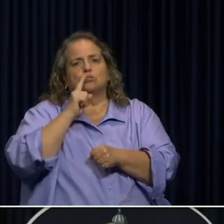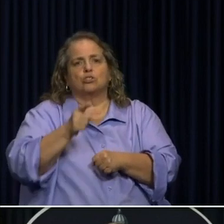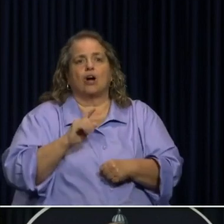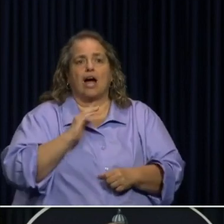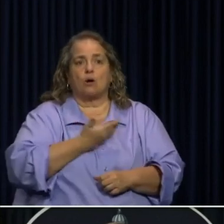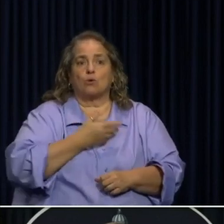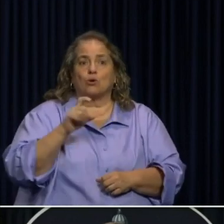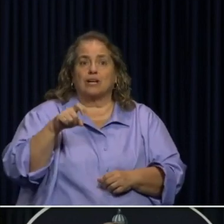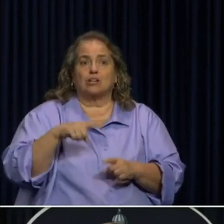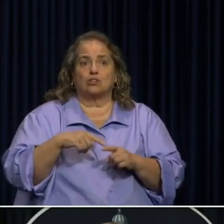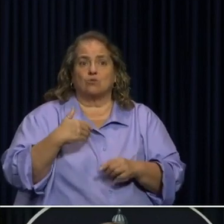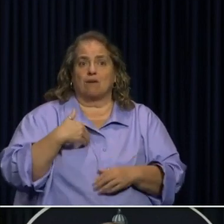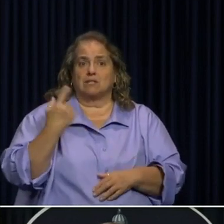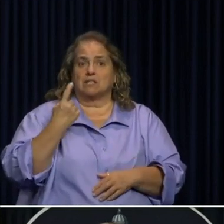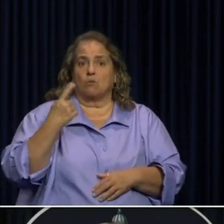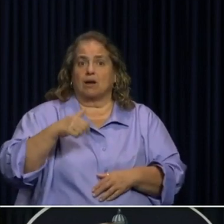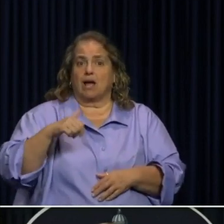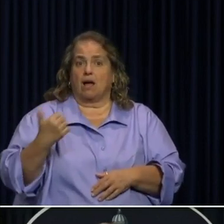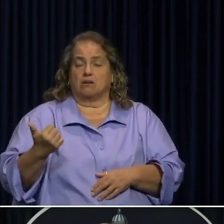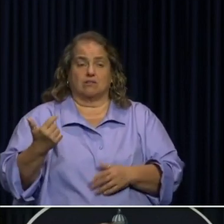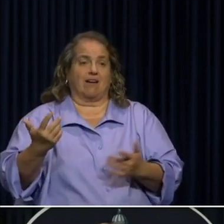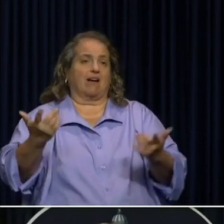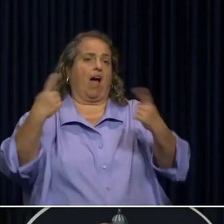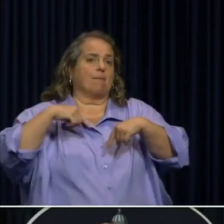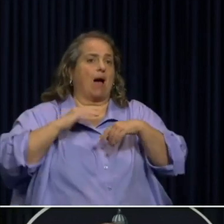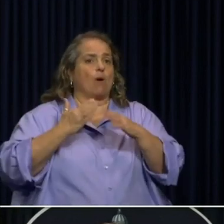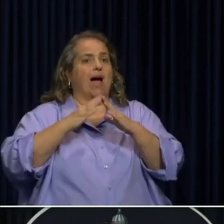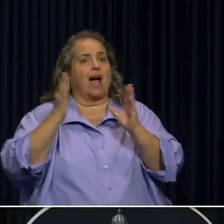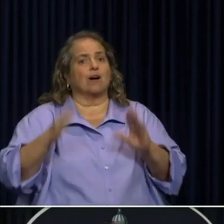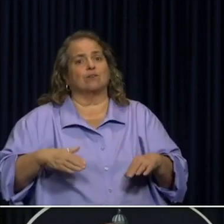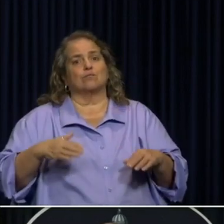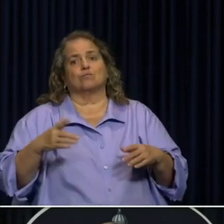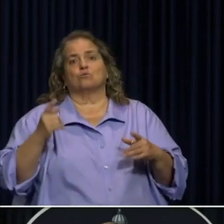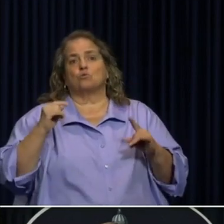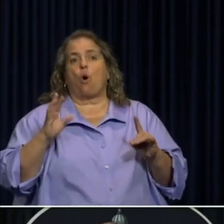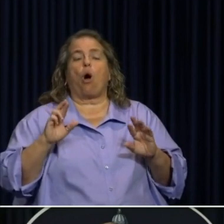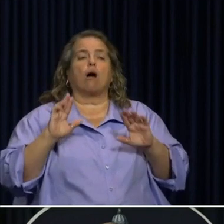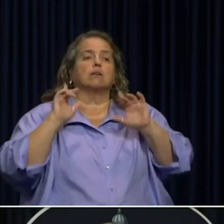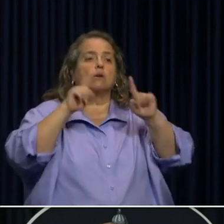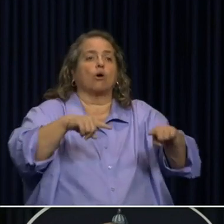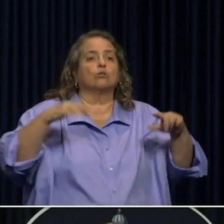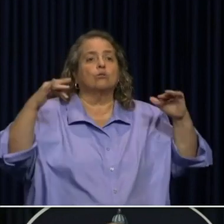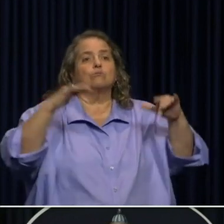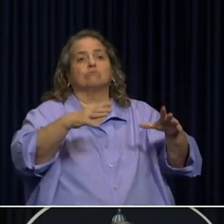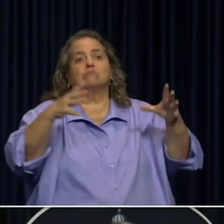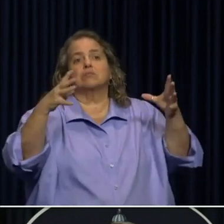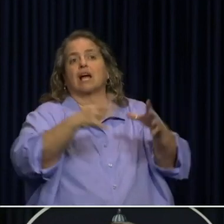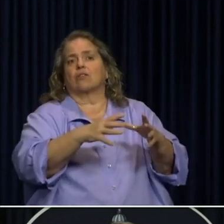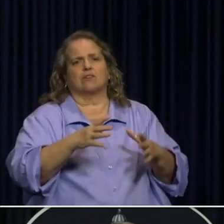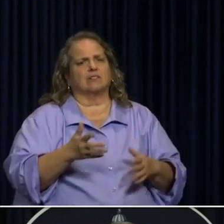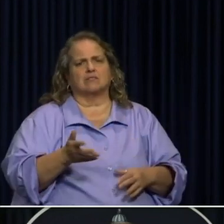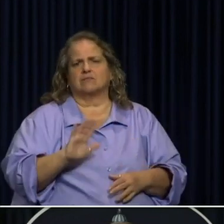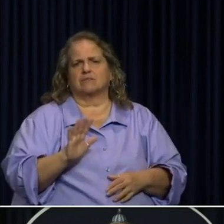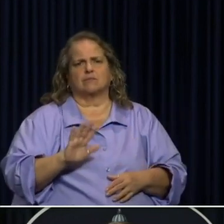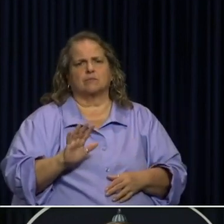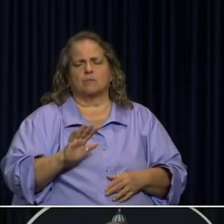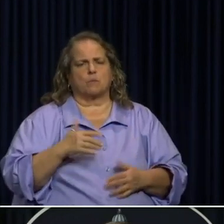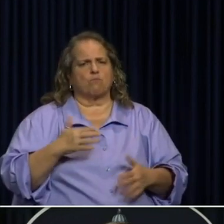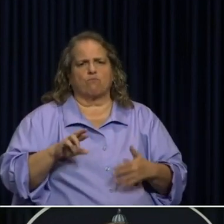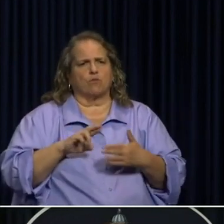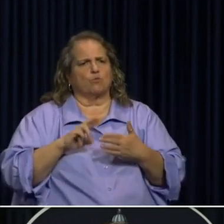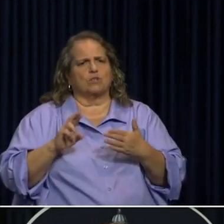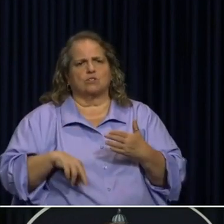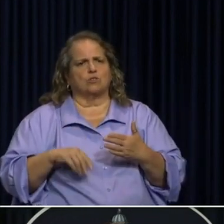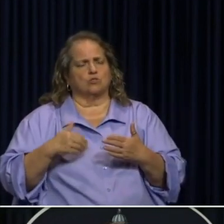to have somebody else over to our house or to go to a mass gathering doesn't result in us